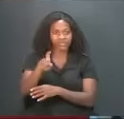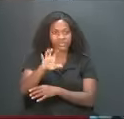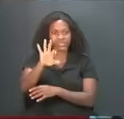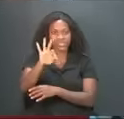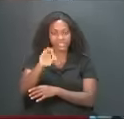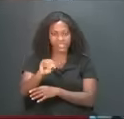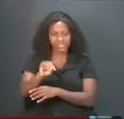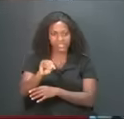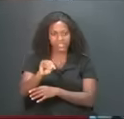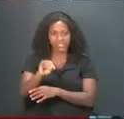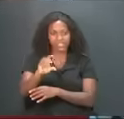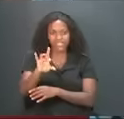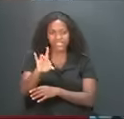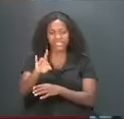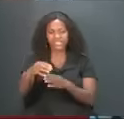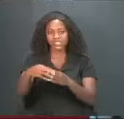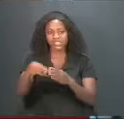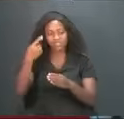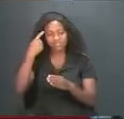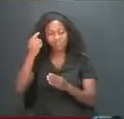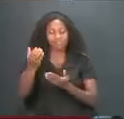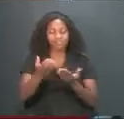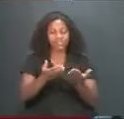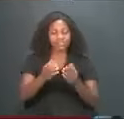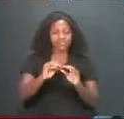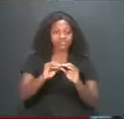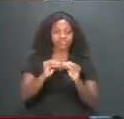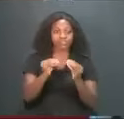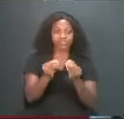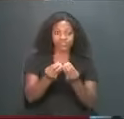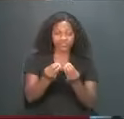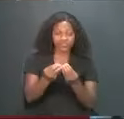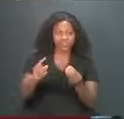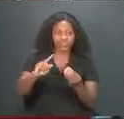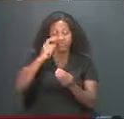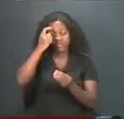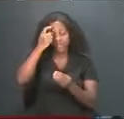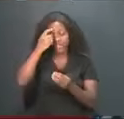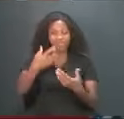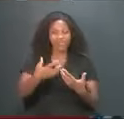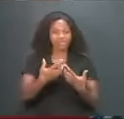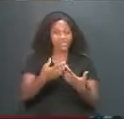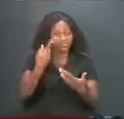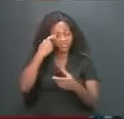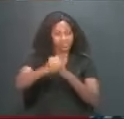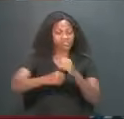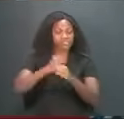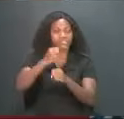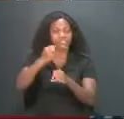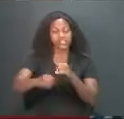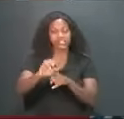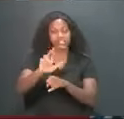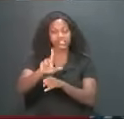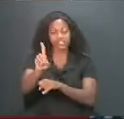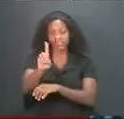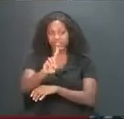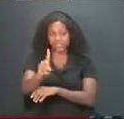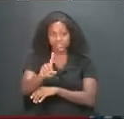1,454,348,978 Ghana cedis for the services of the office of the government machinery for the year ending 31st